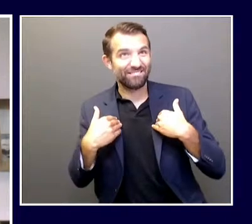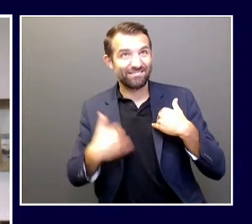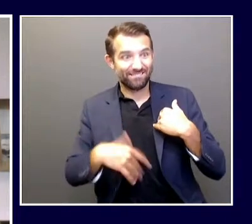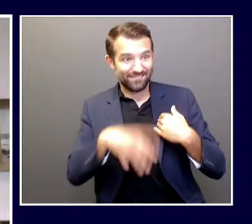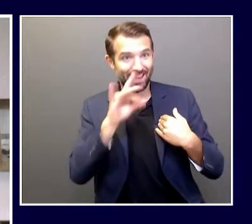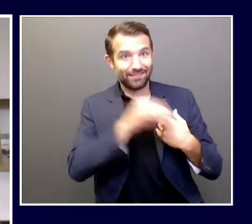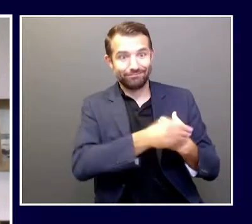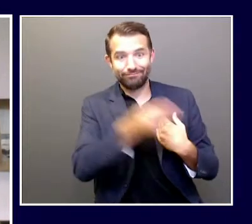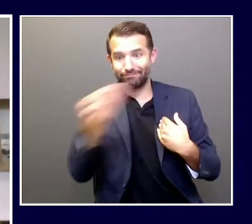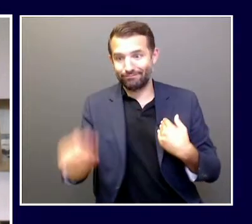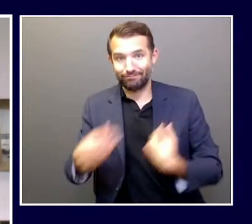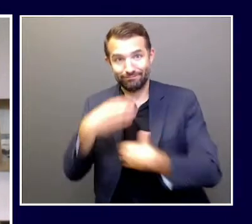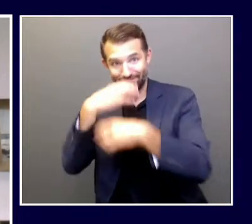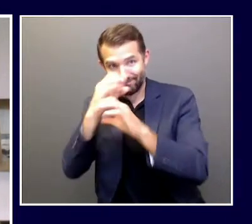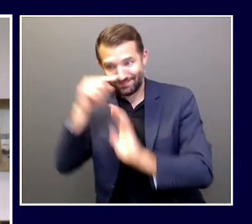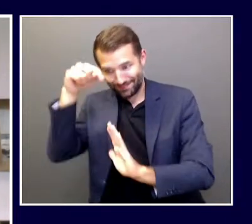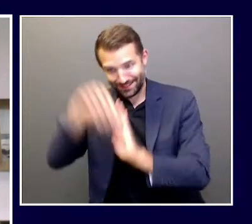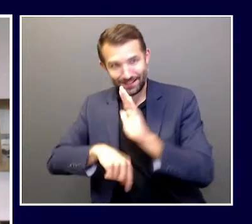ago,